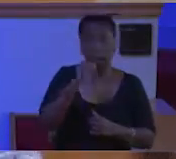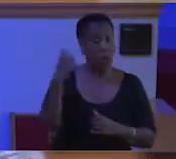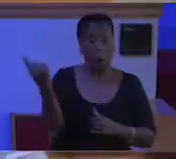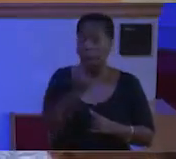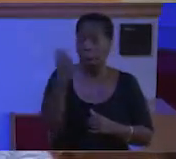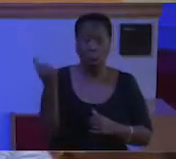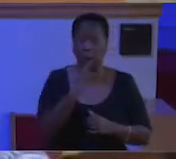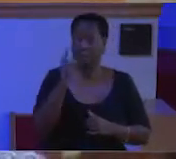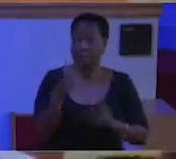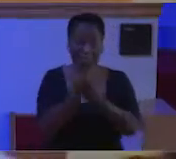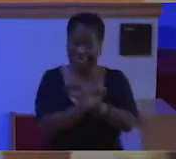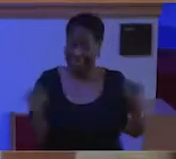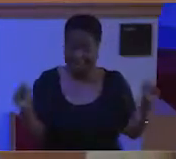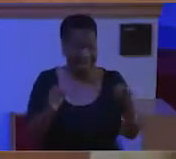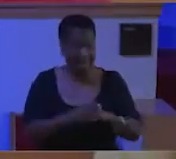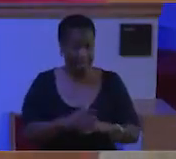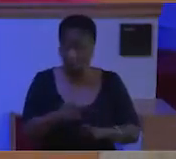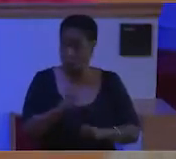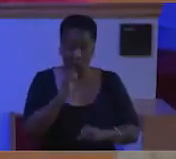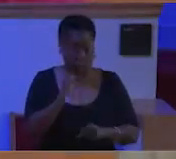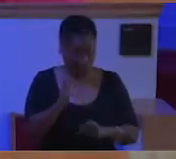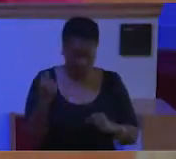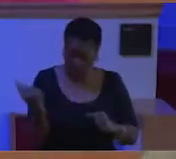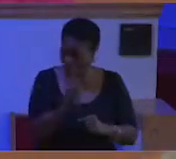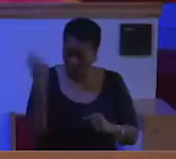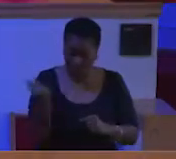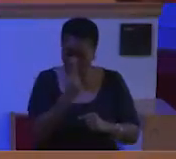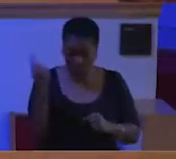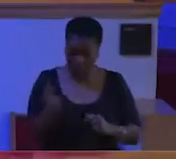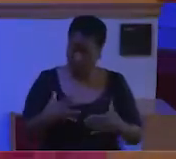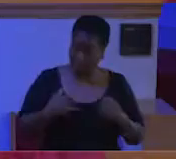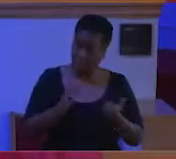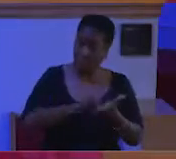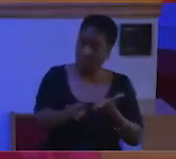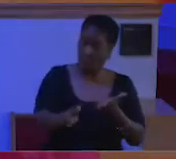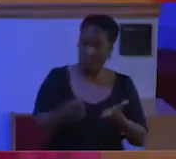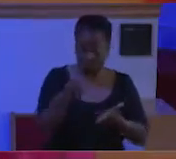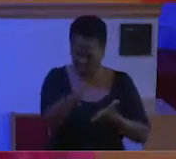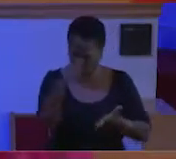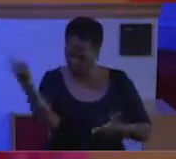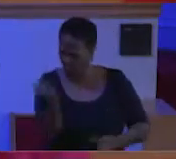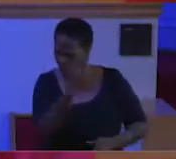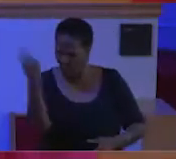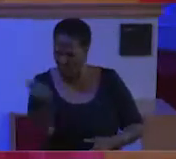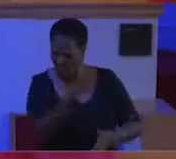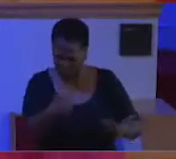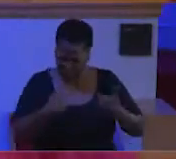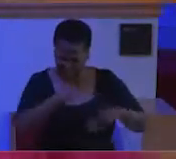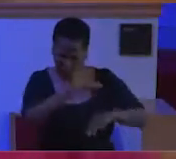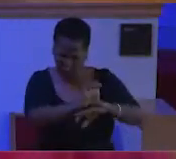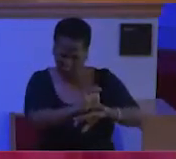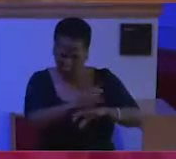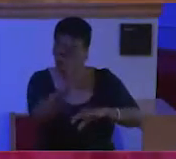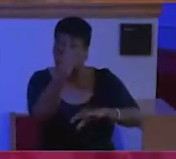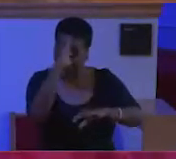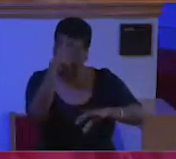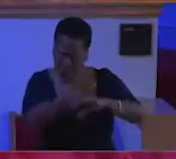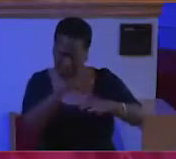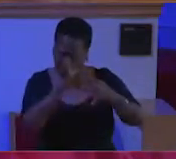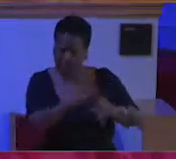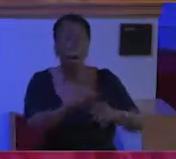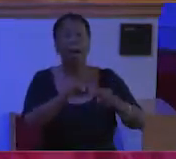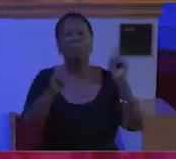always been saved. You ain't always been holy. You ain't always had a church going mind,